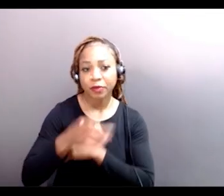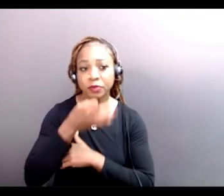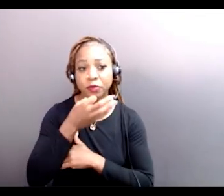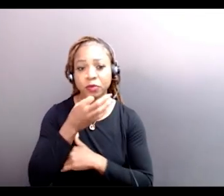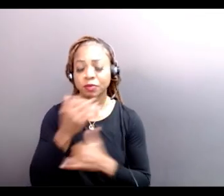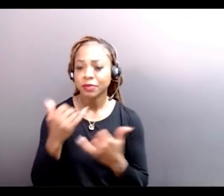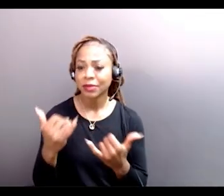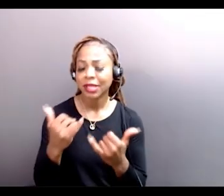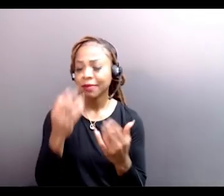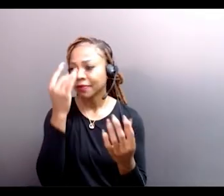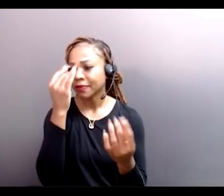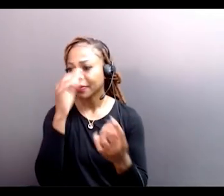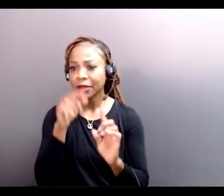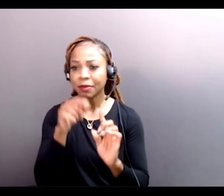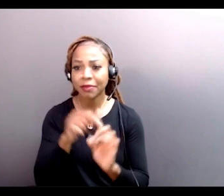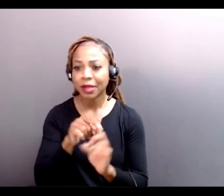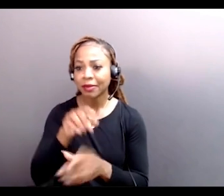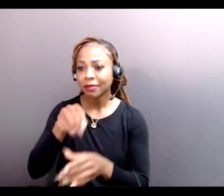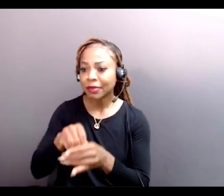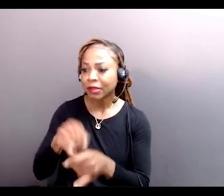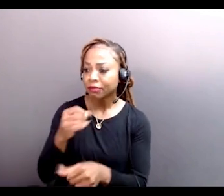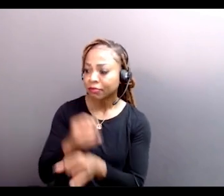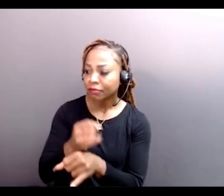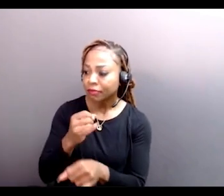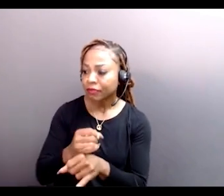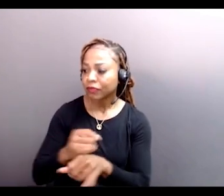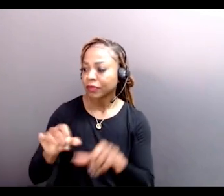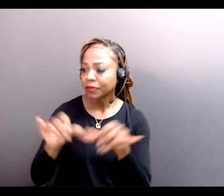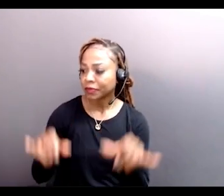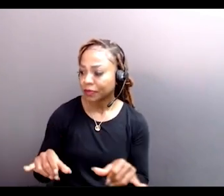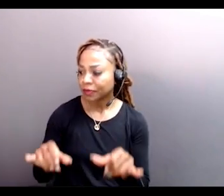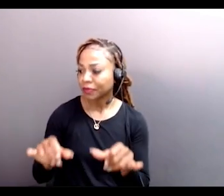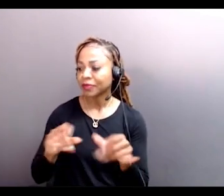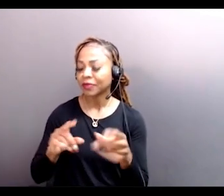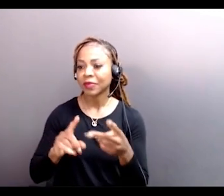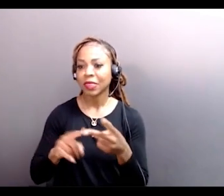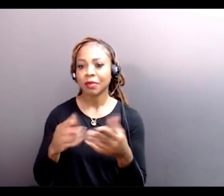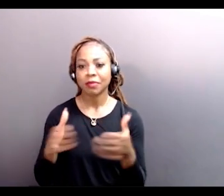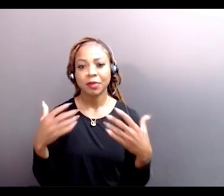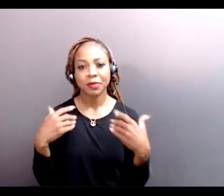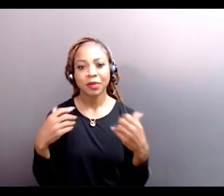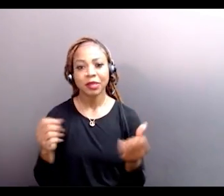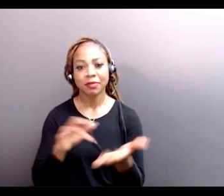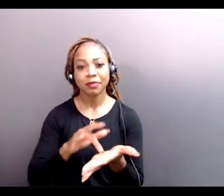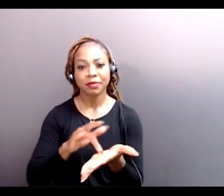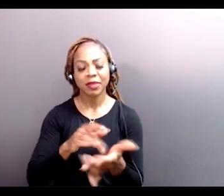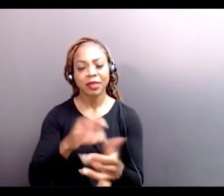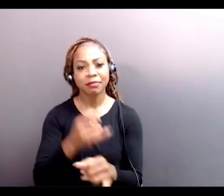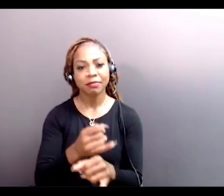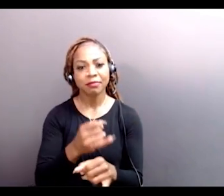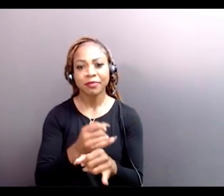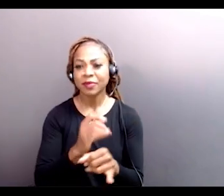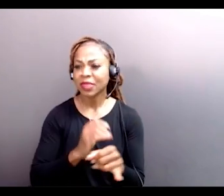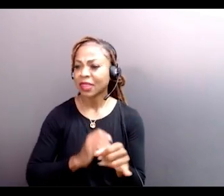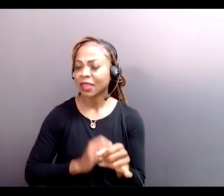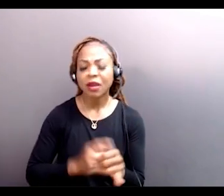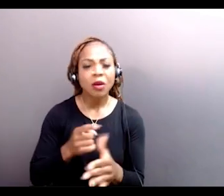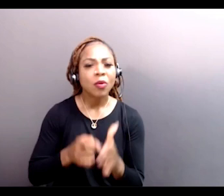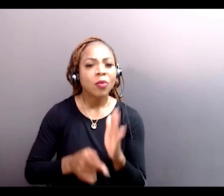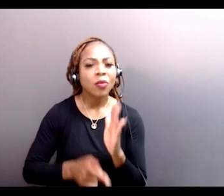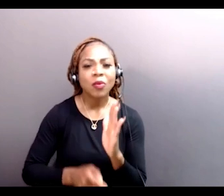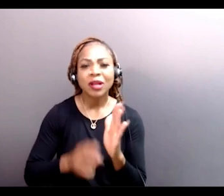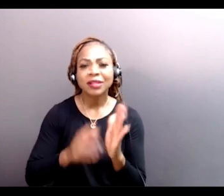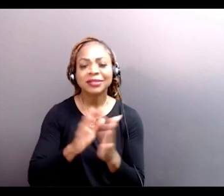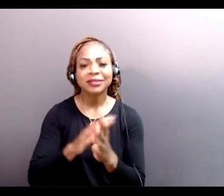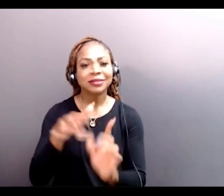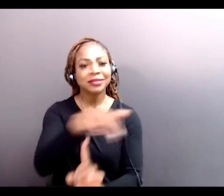continue this work thinking about within institutions, particularly public health and medical institutions, what is the